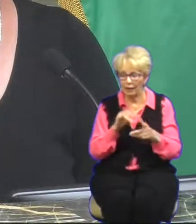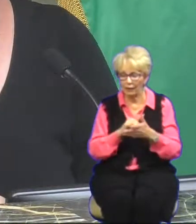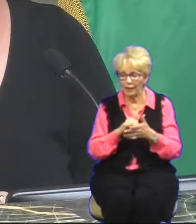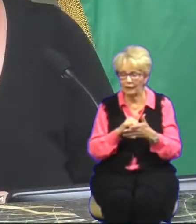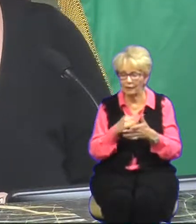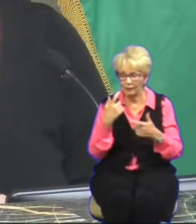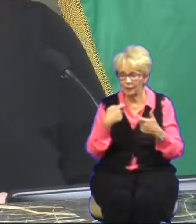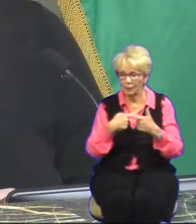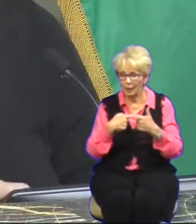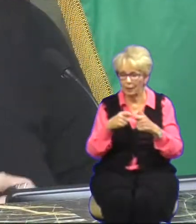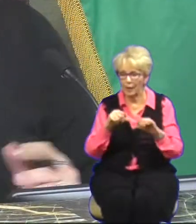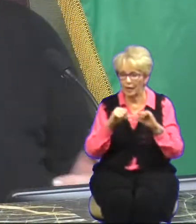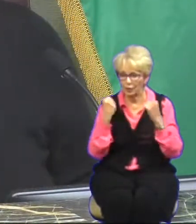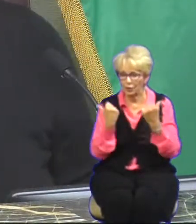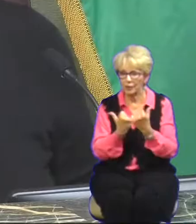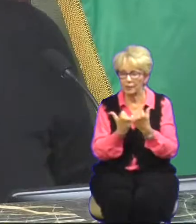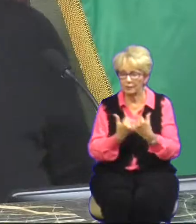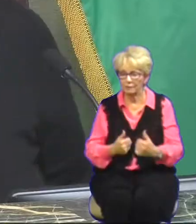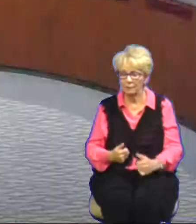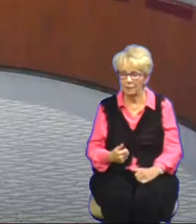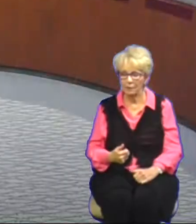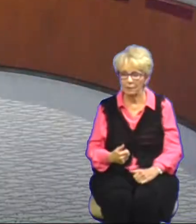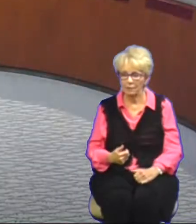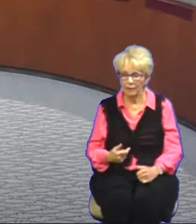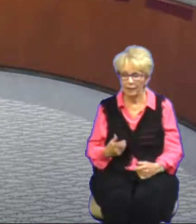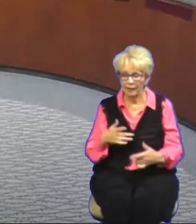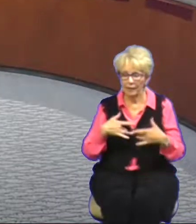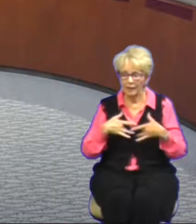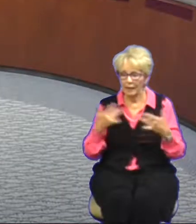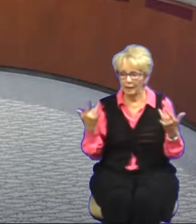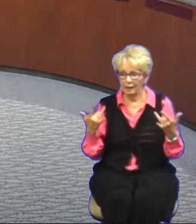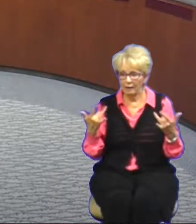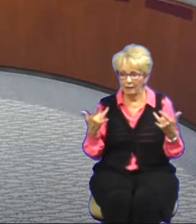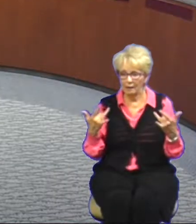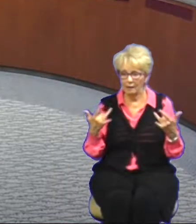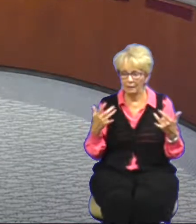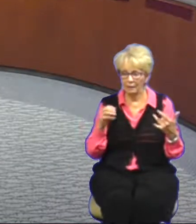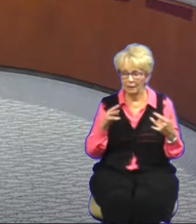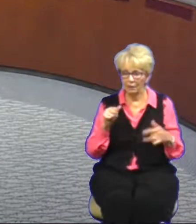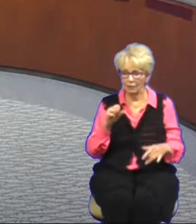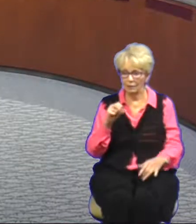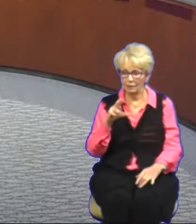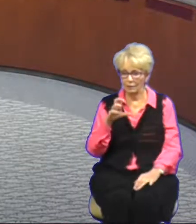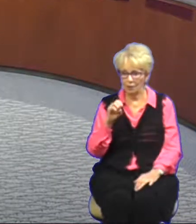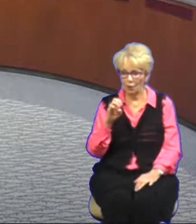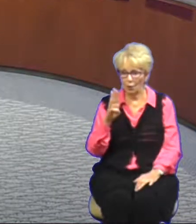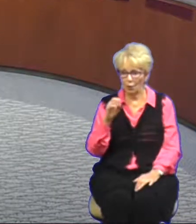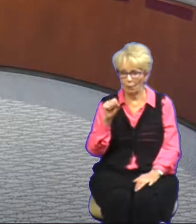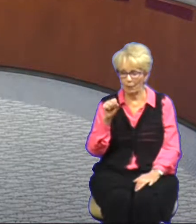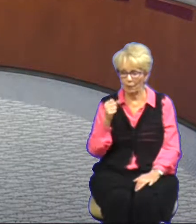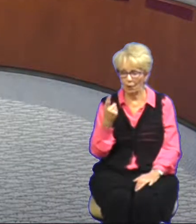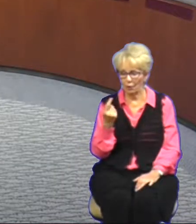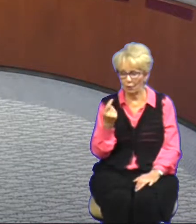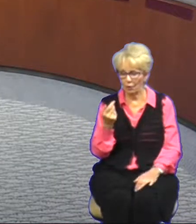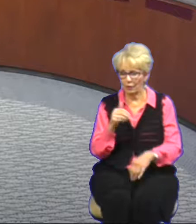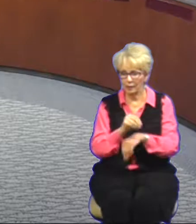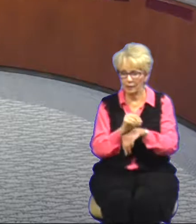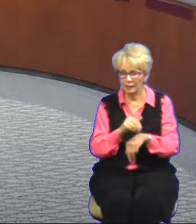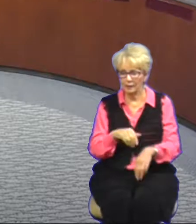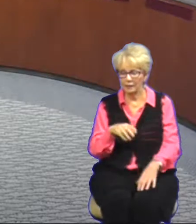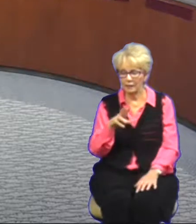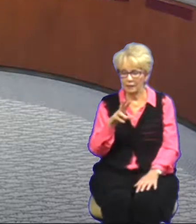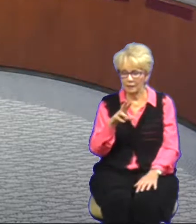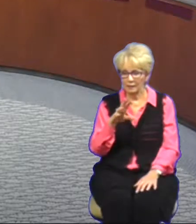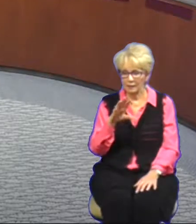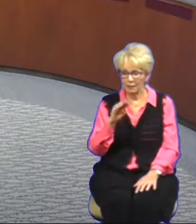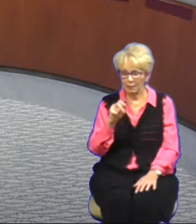power agency. Under upcoming events in Morganton, at Kama, the Sauce Boss will be Thursday, May 9th at